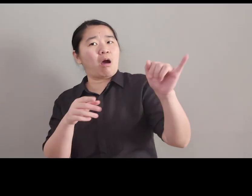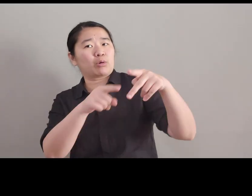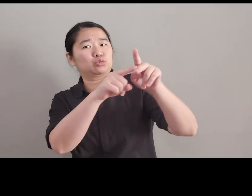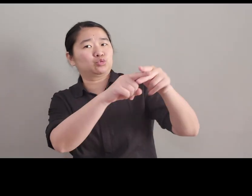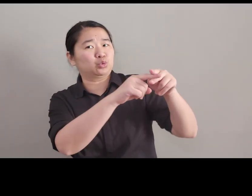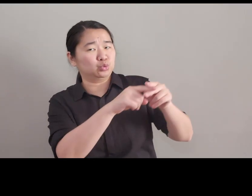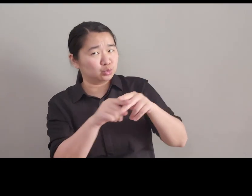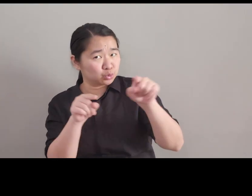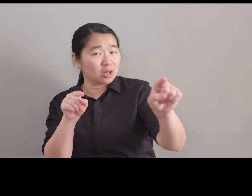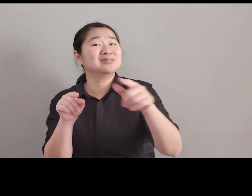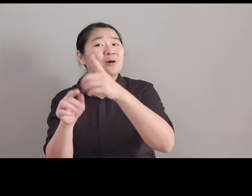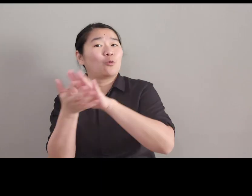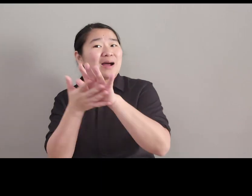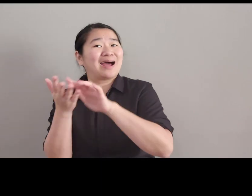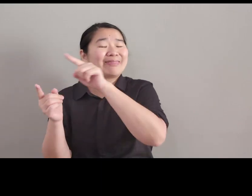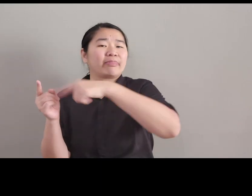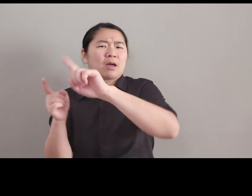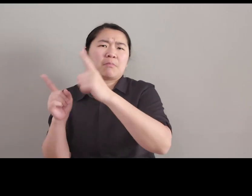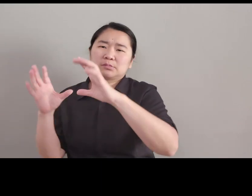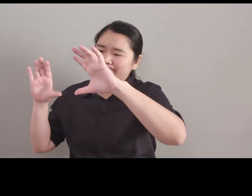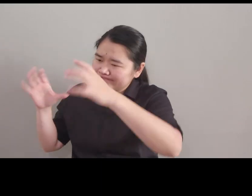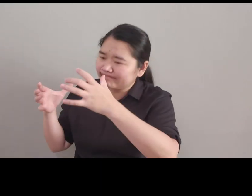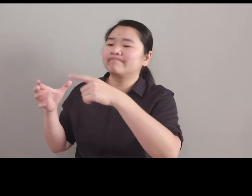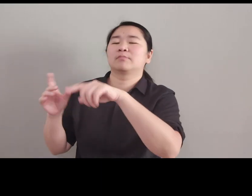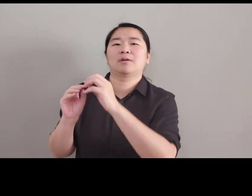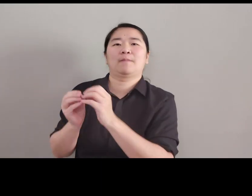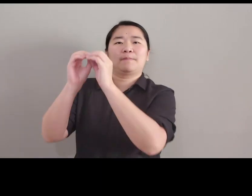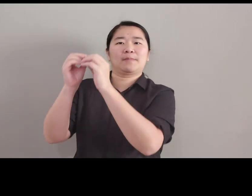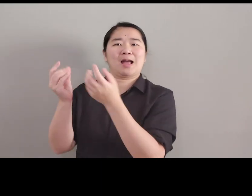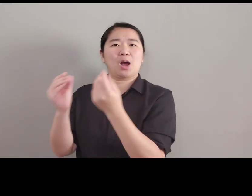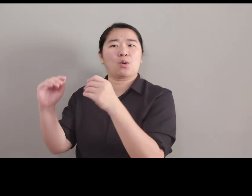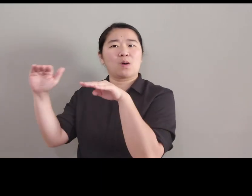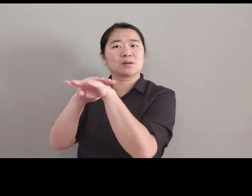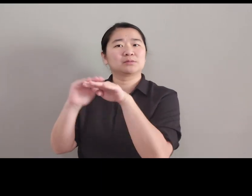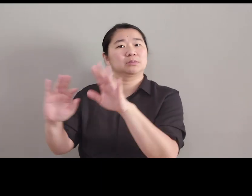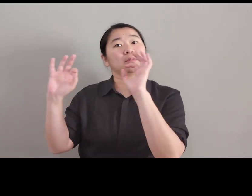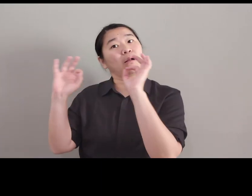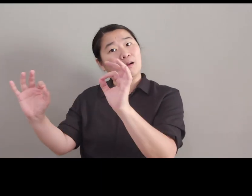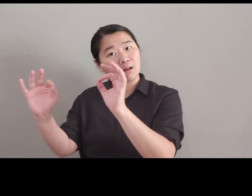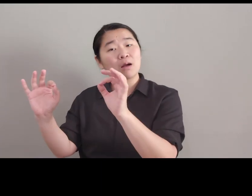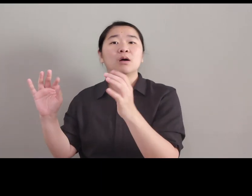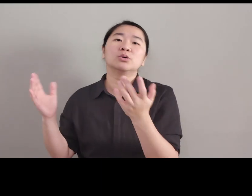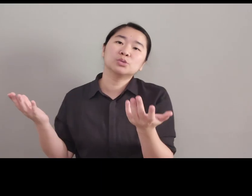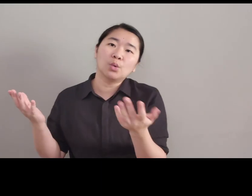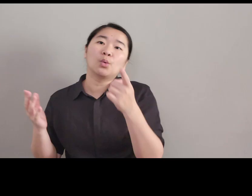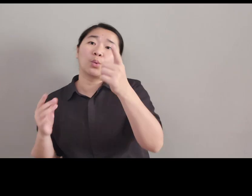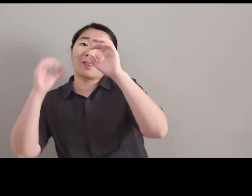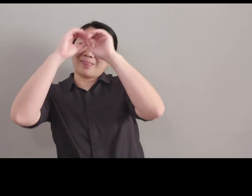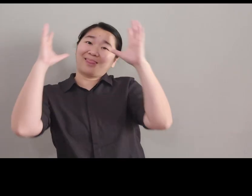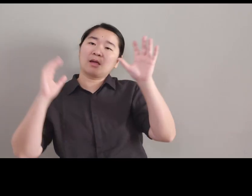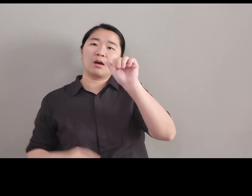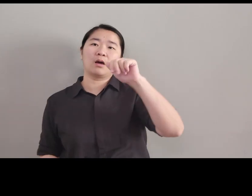into their learning profiles right from the start. Just imagine if Anthropic and